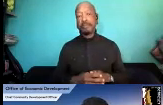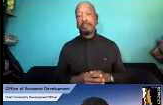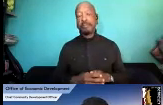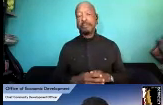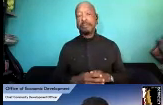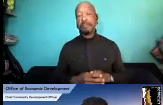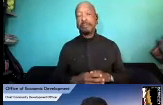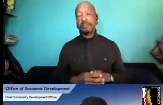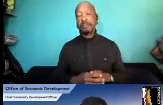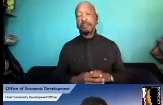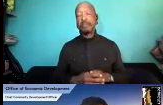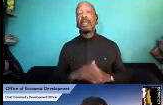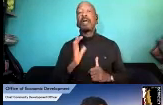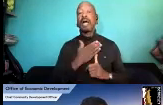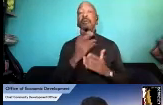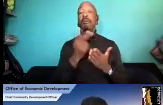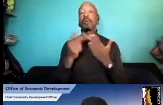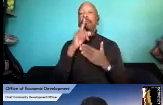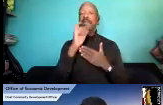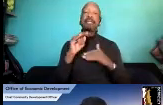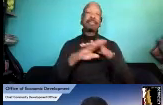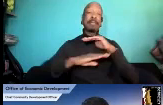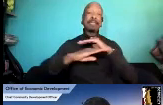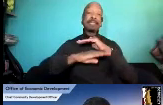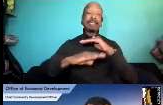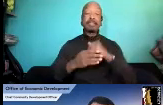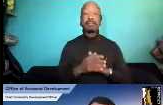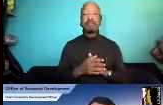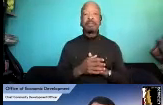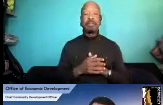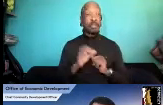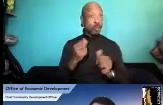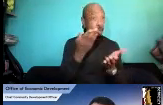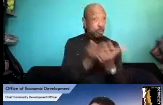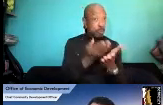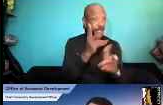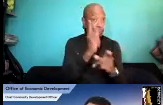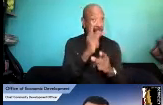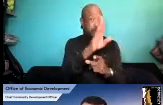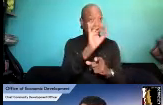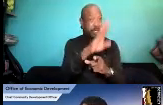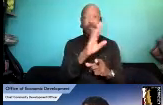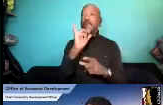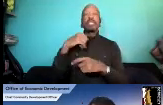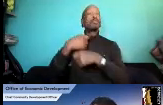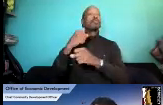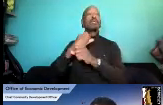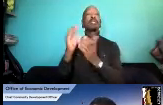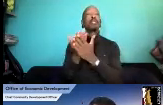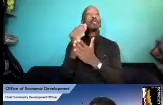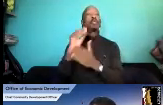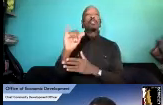our program is pretty basic. It's either you can prove that you'll retain a job or create a job. And now we can say you